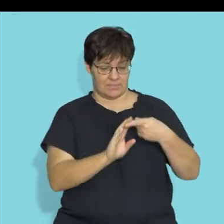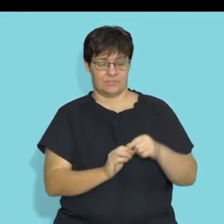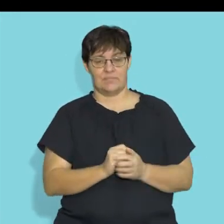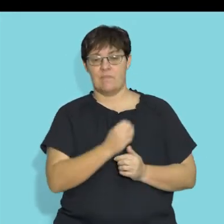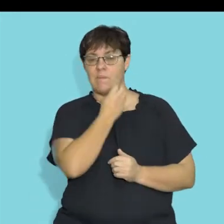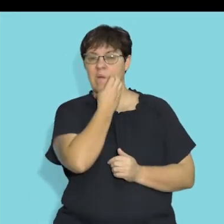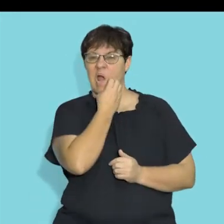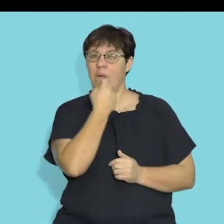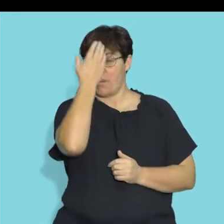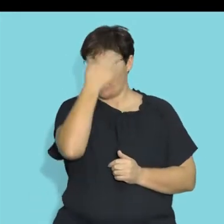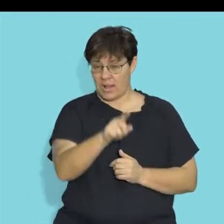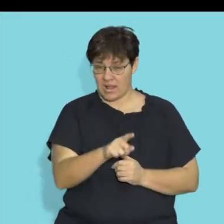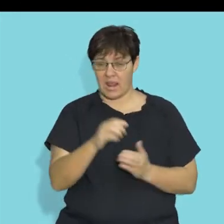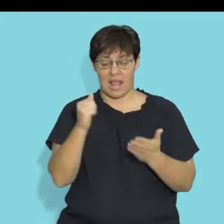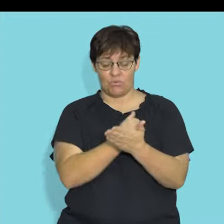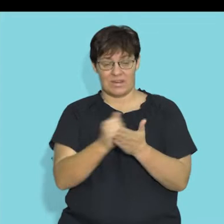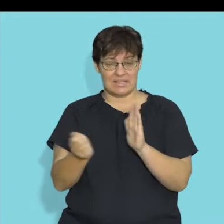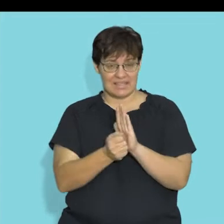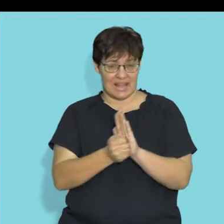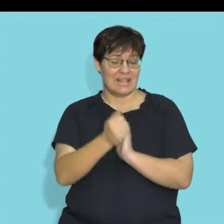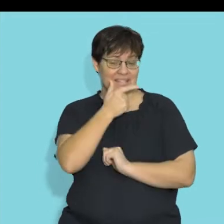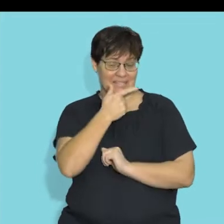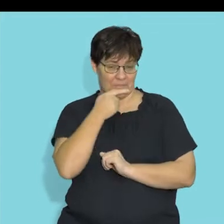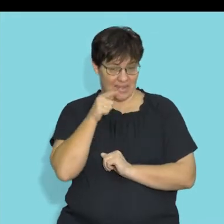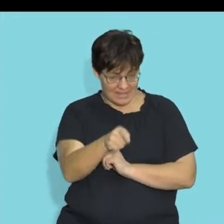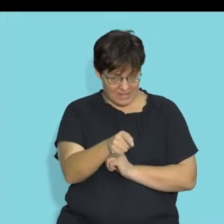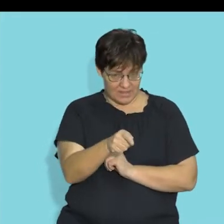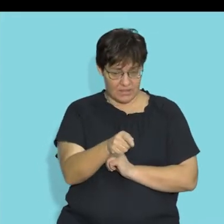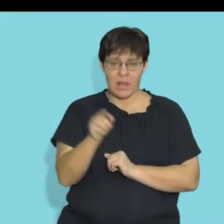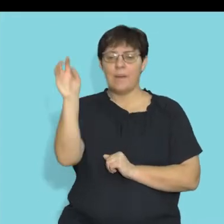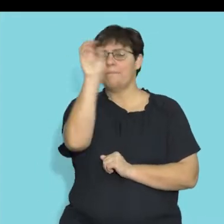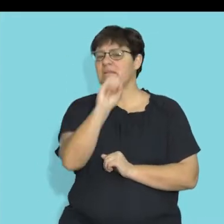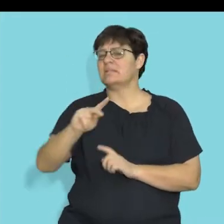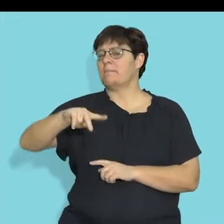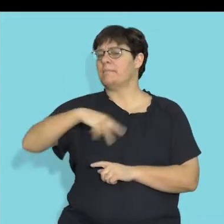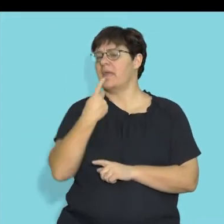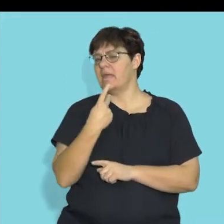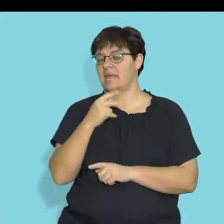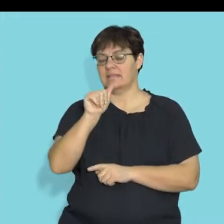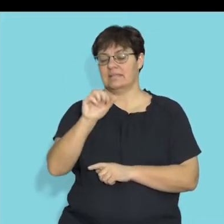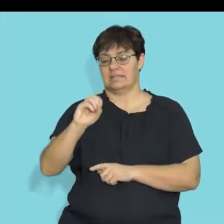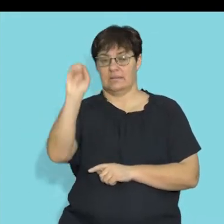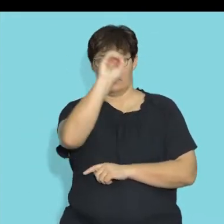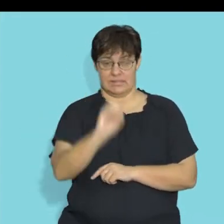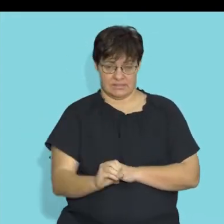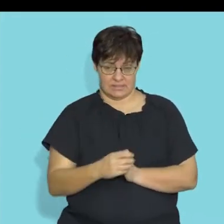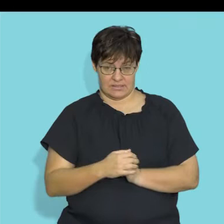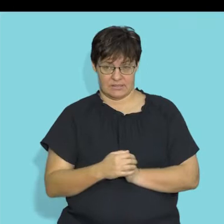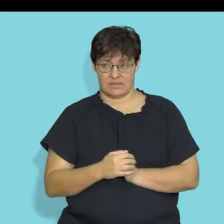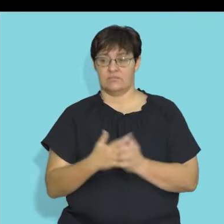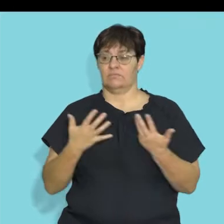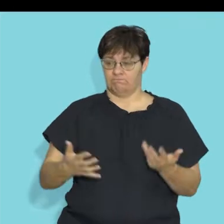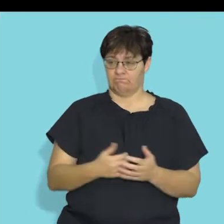one. Now I know if that's my credit sales for December, what percentage will pay me? It was